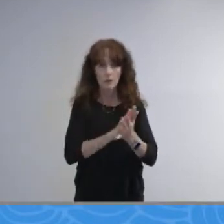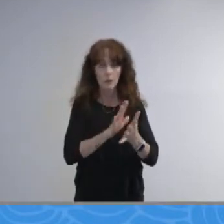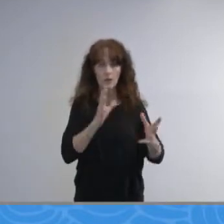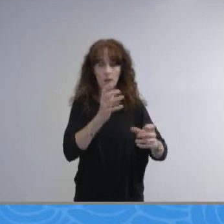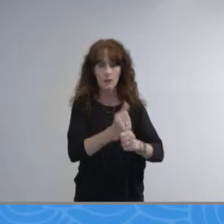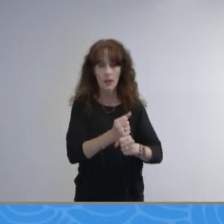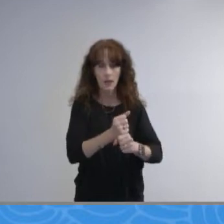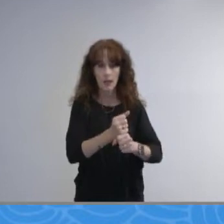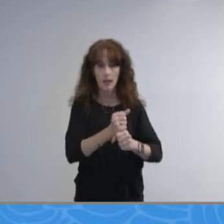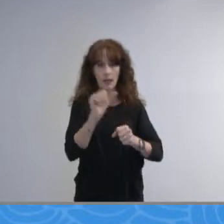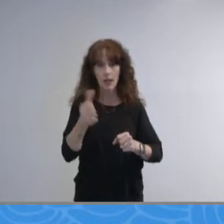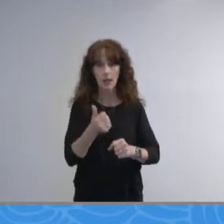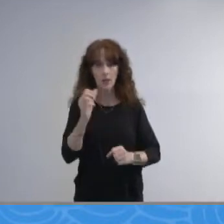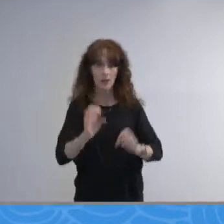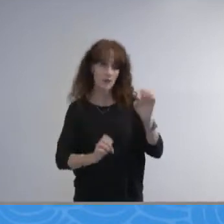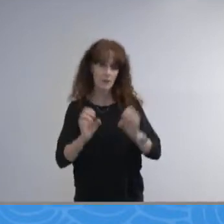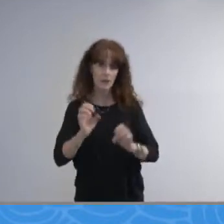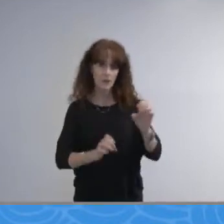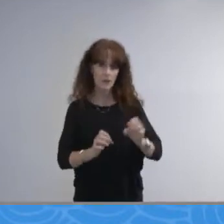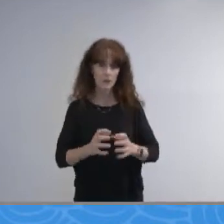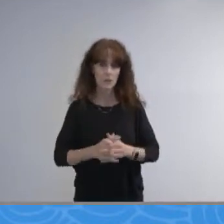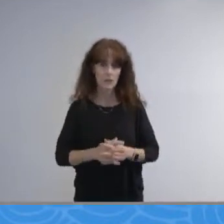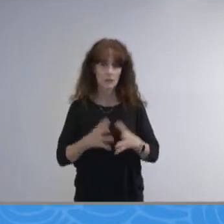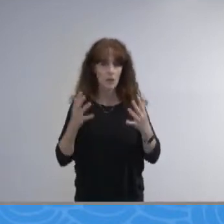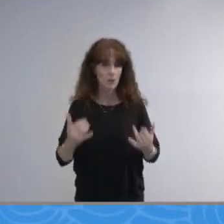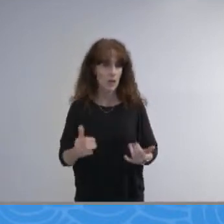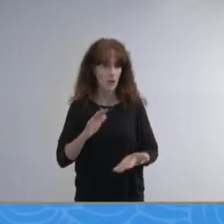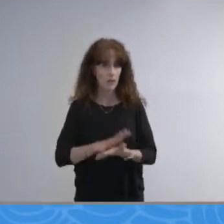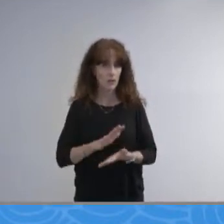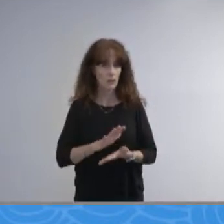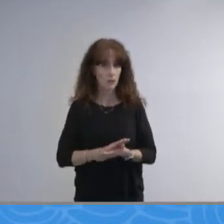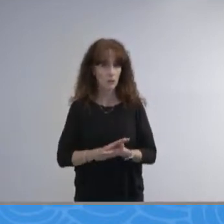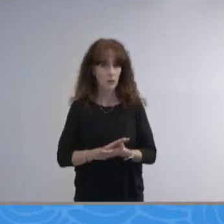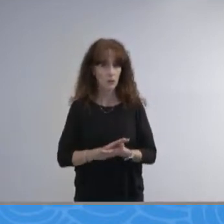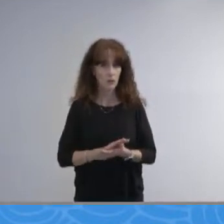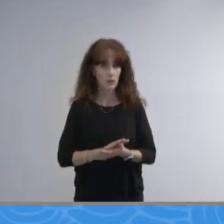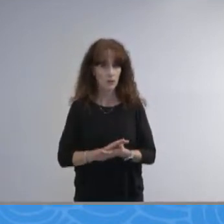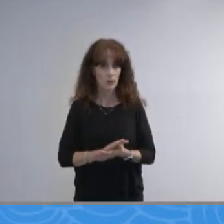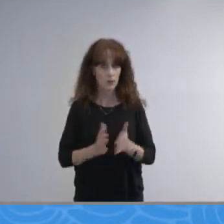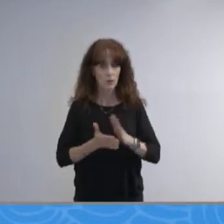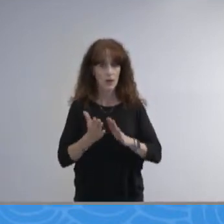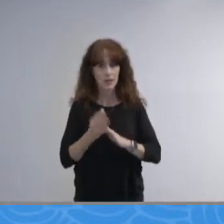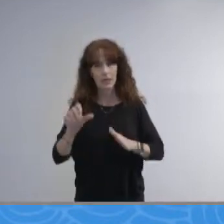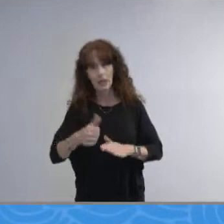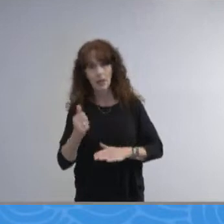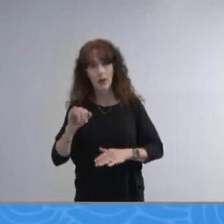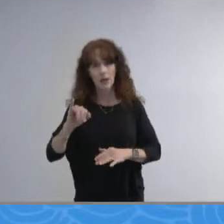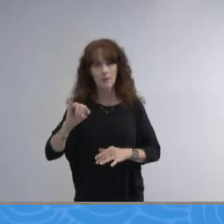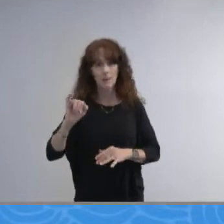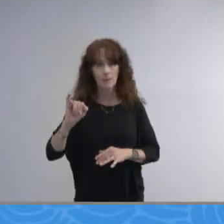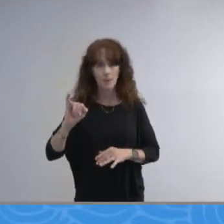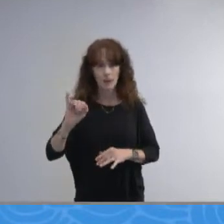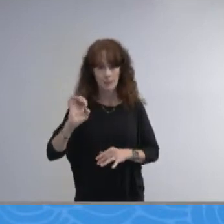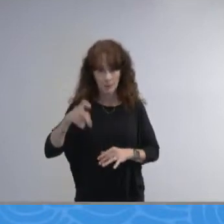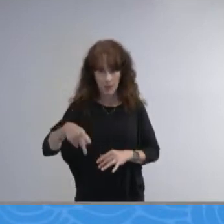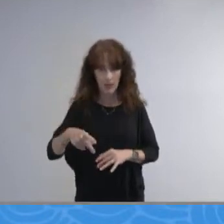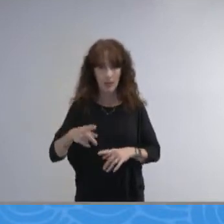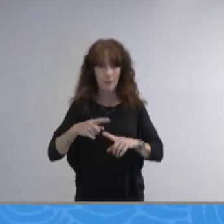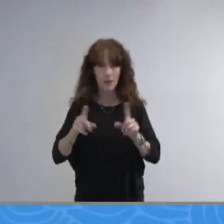get another evaluation form. So now the school is running another IEP. But she's